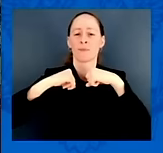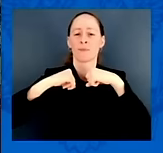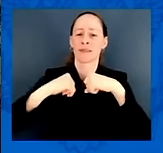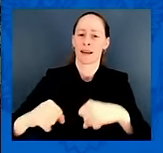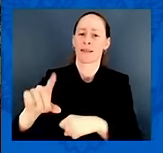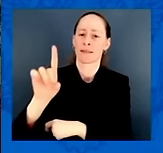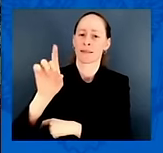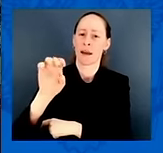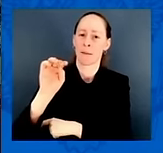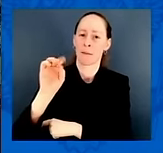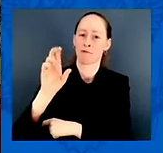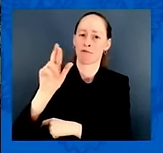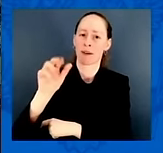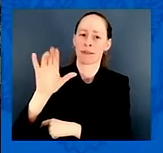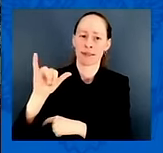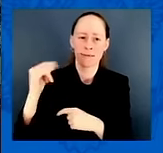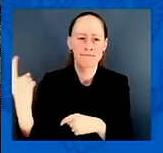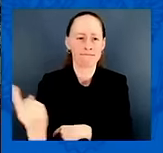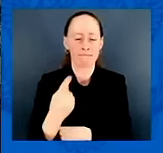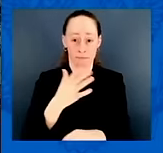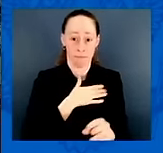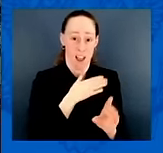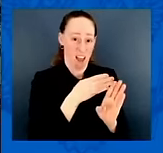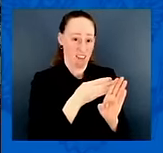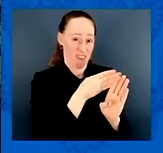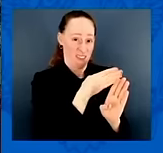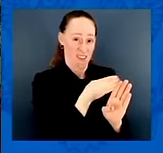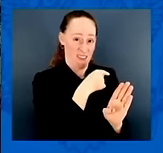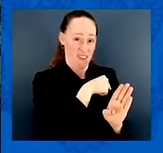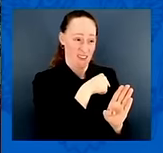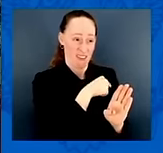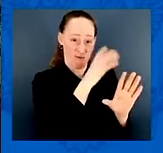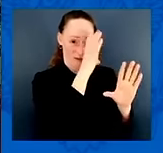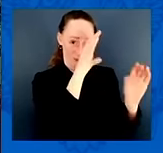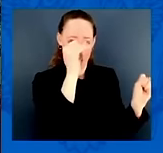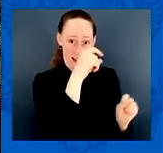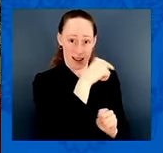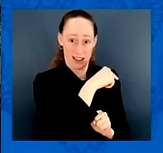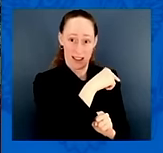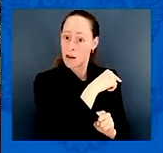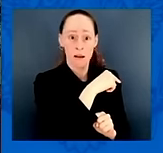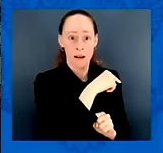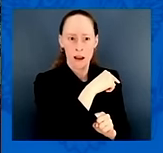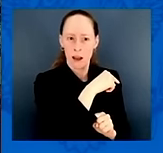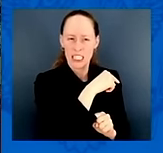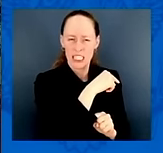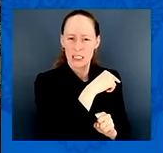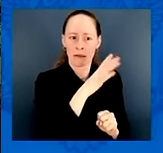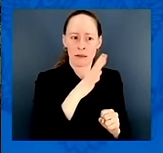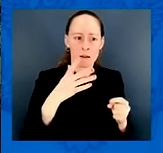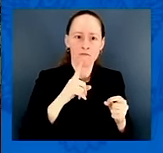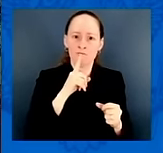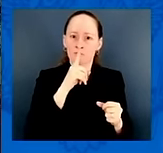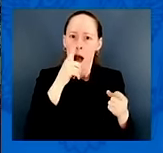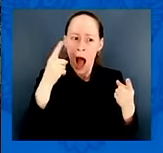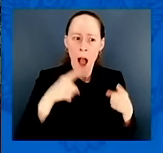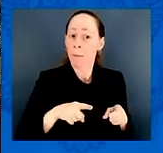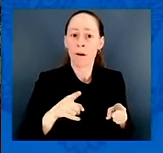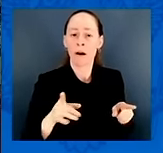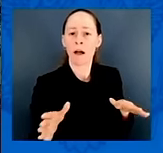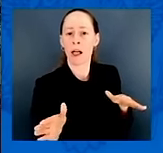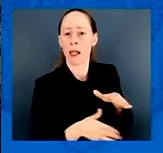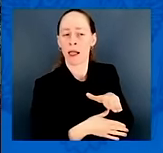ridiculous. I will not do that. This is the moment to speak the truth and to bury the lies. Here's the simple